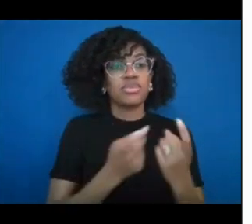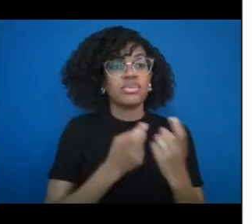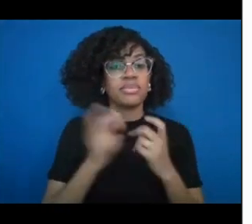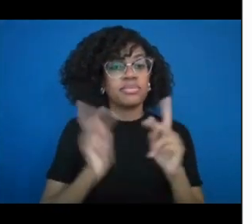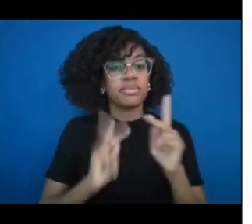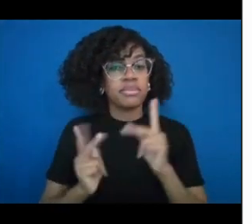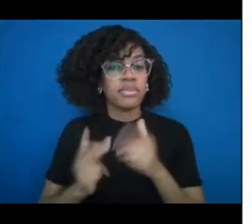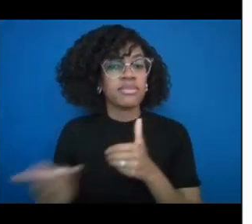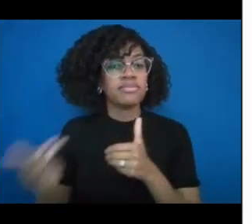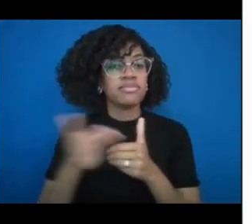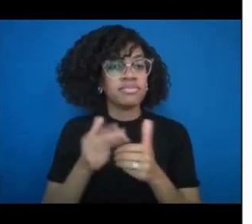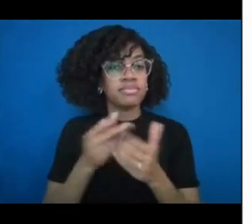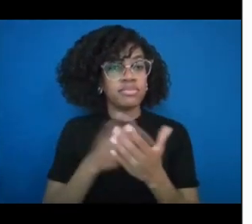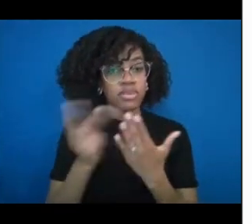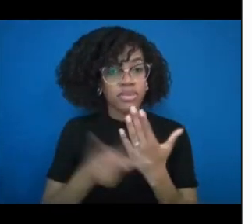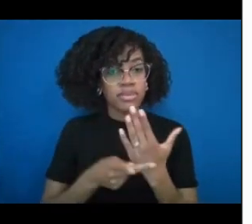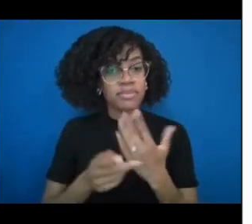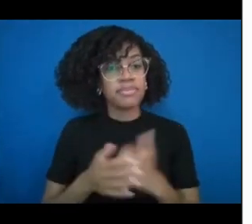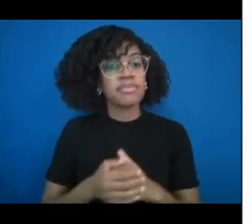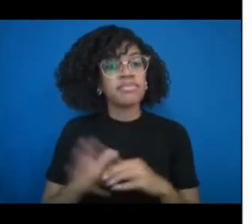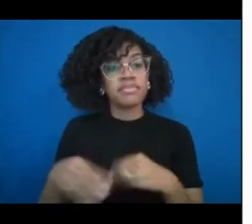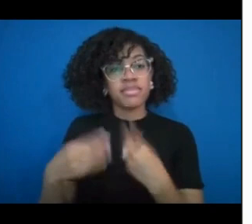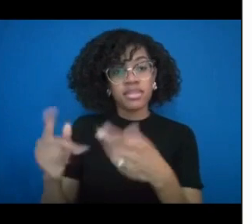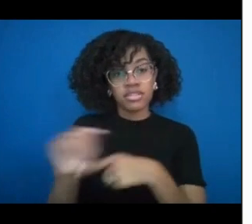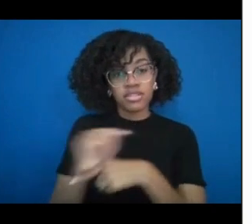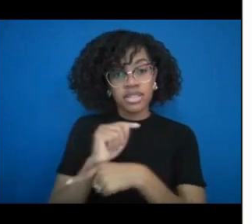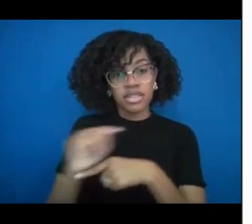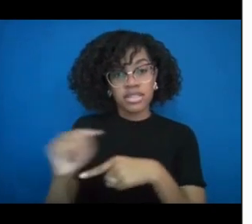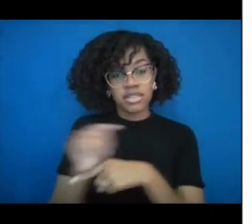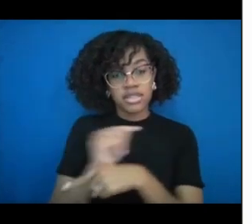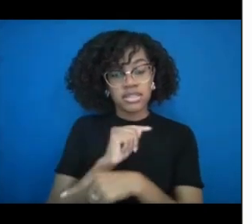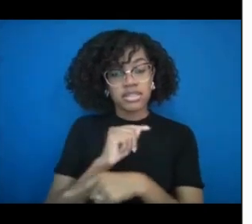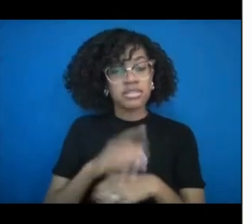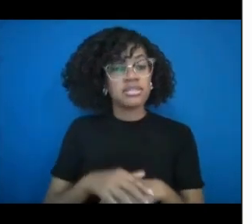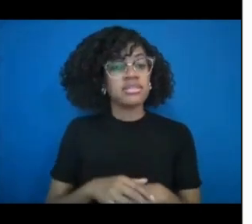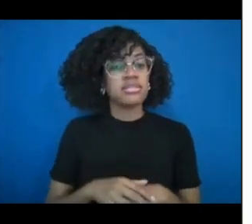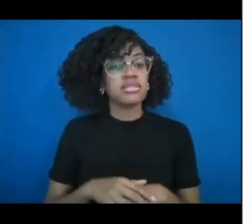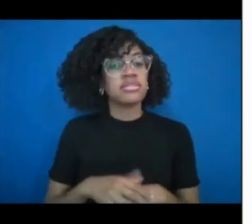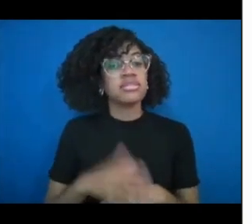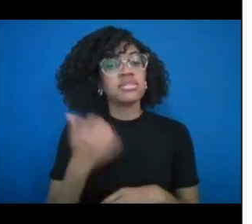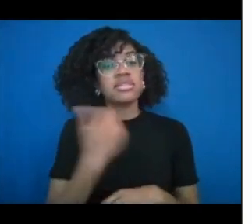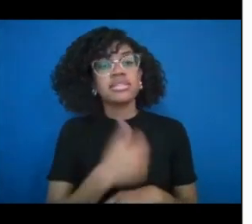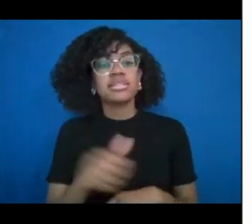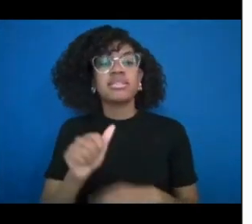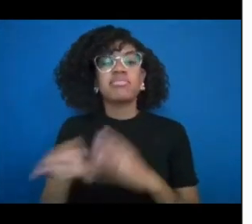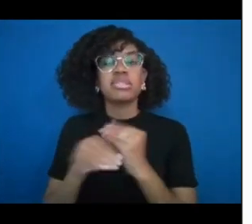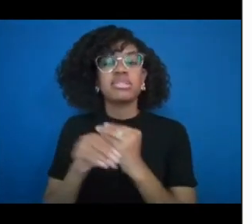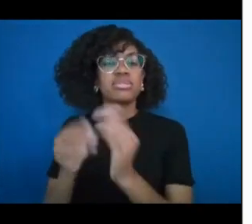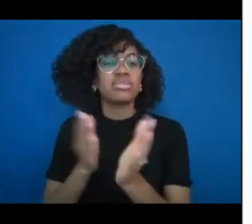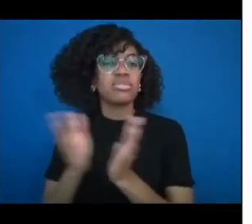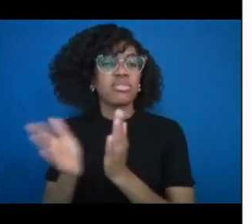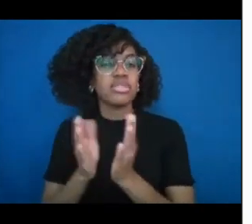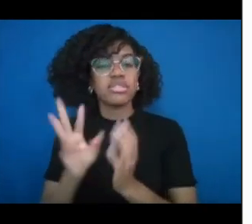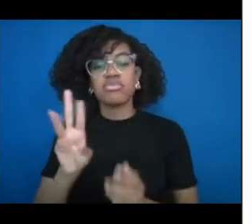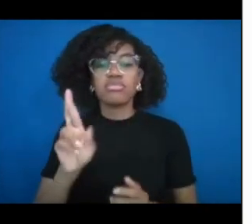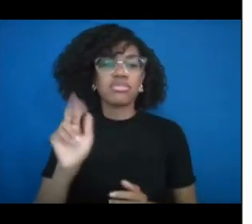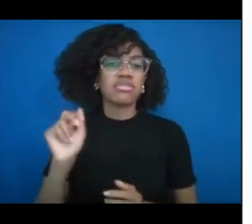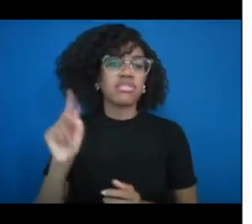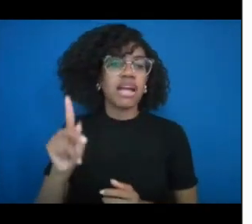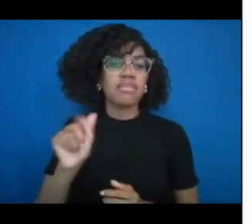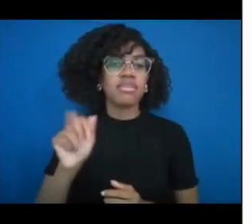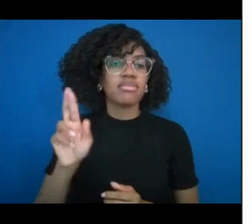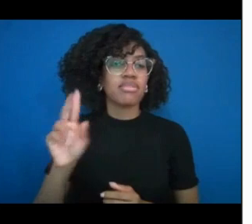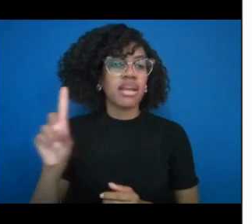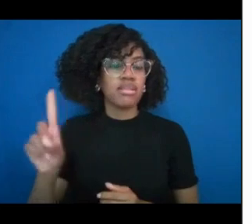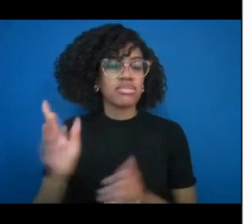in your program, deliver training, provide those necessary wraparound services, and place folks into